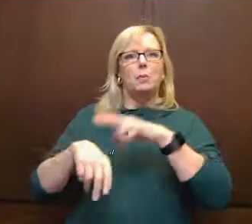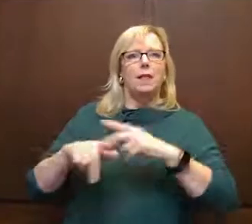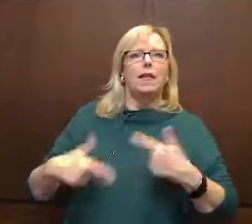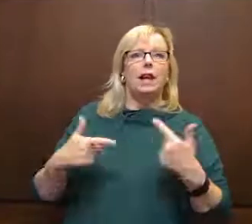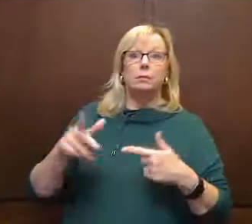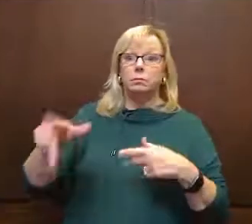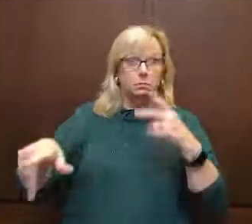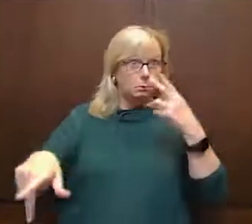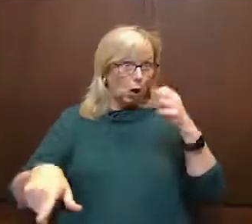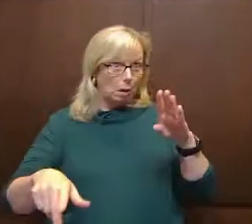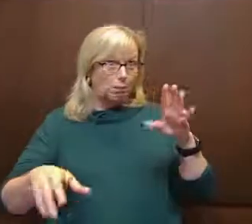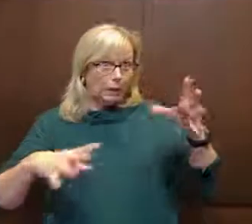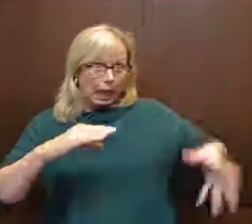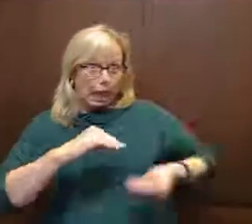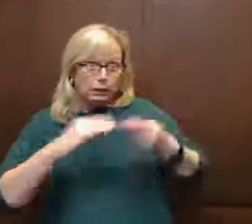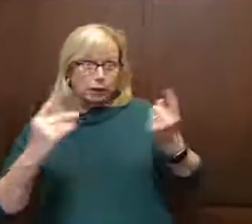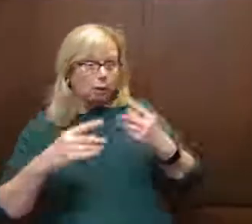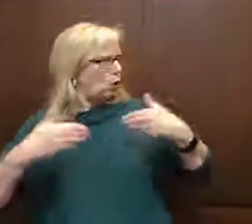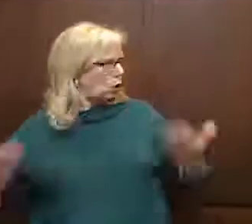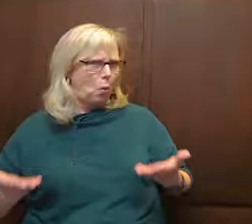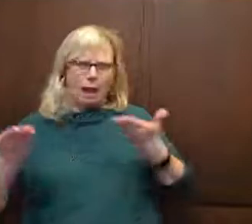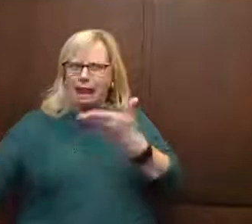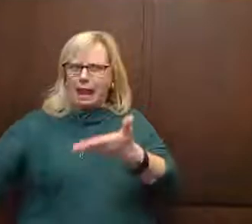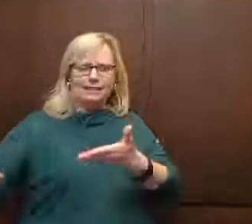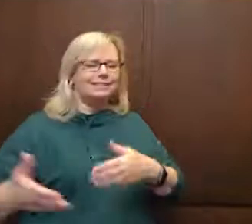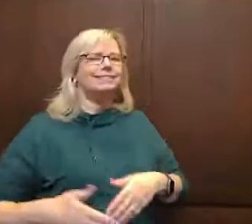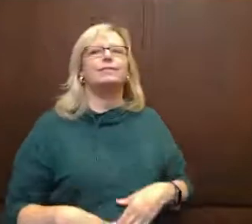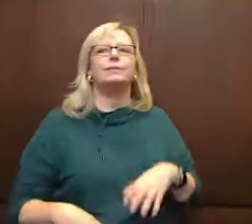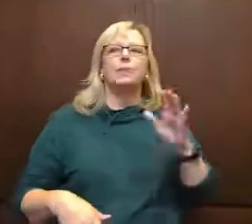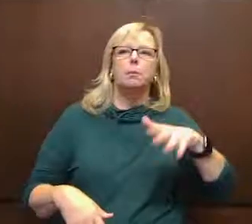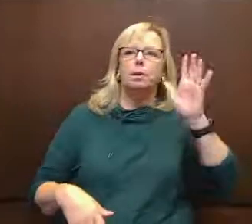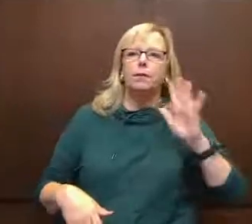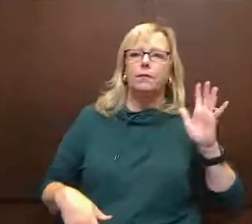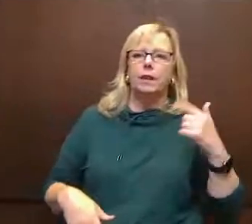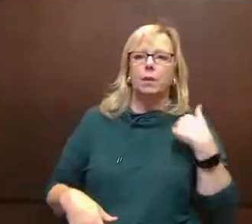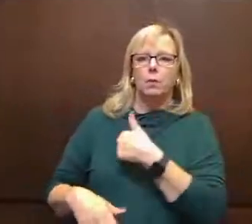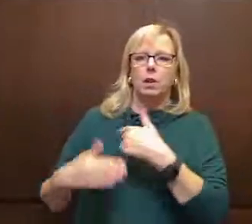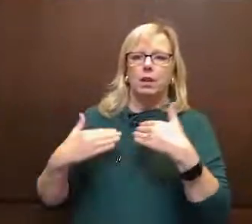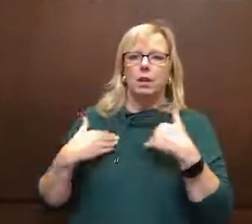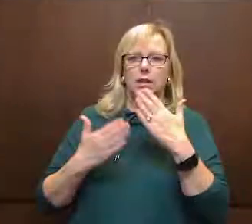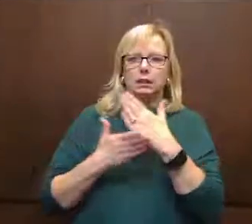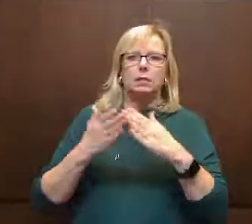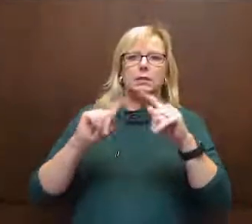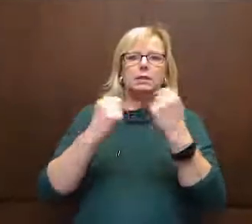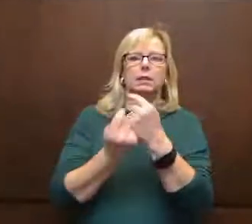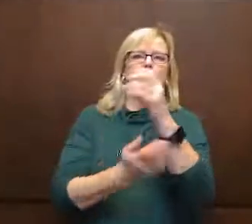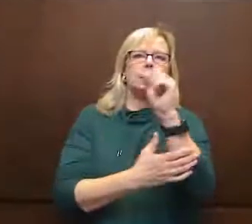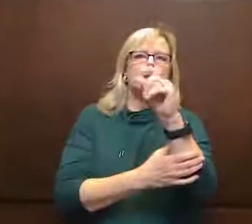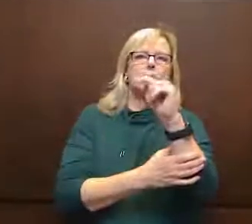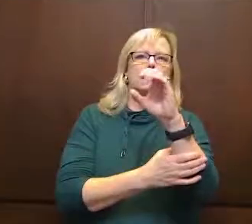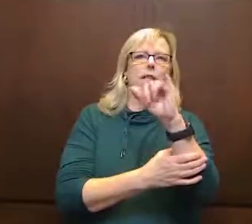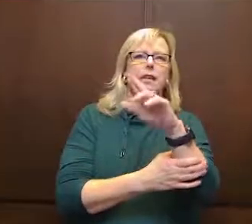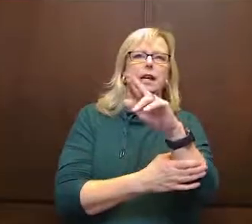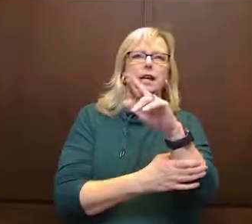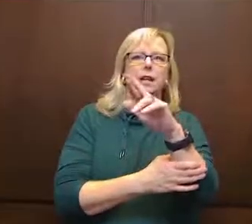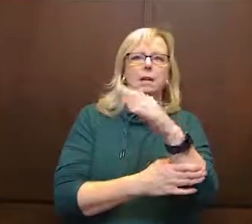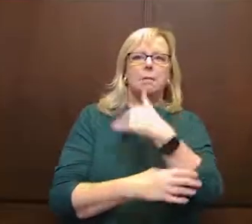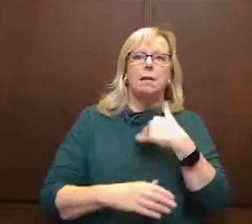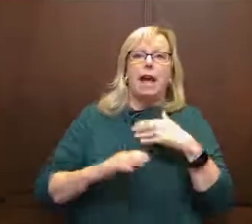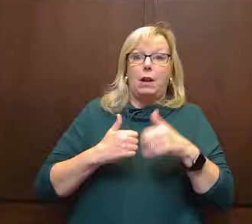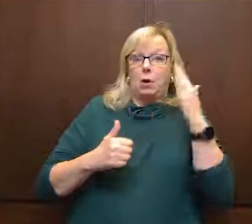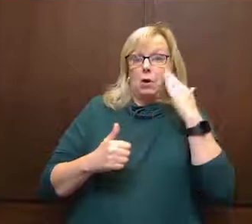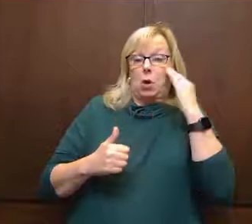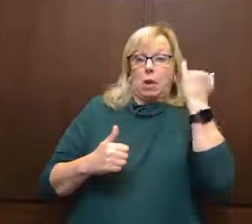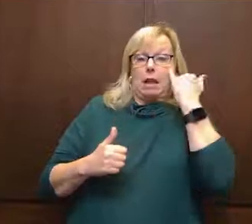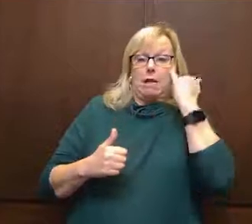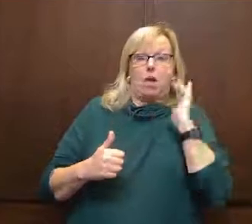I interject for you 1 can second? you can do whatever you want. In the previous days, we had some Team St. Clair members asking, how do we know if